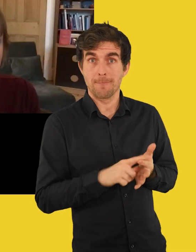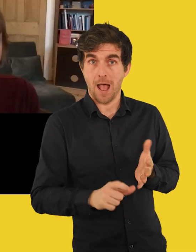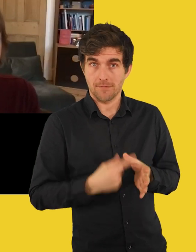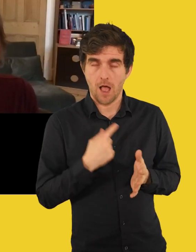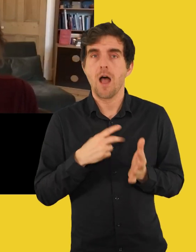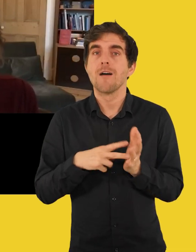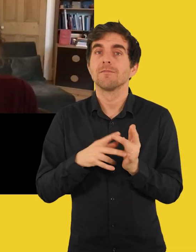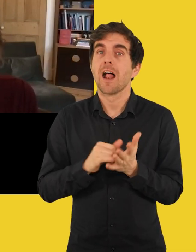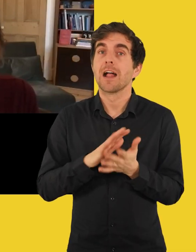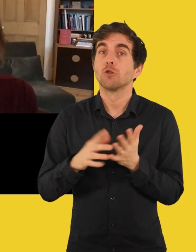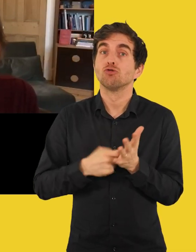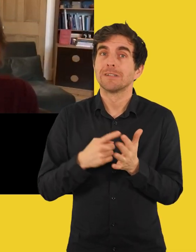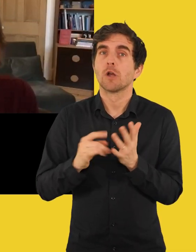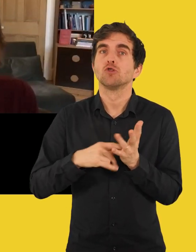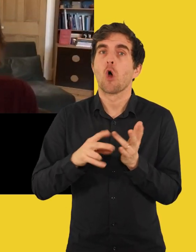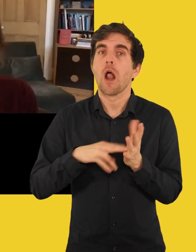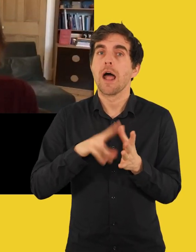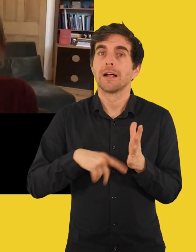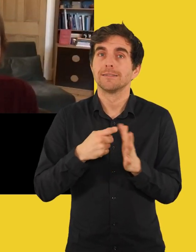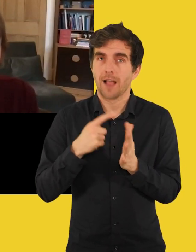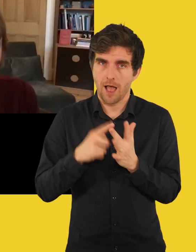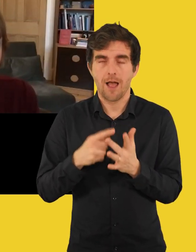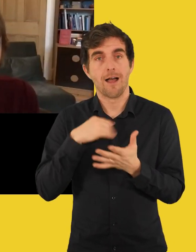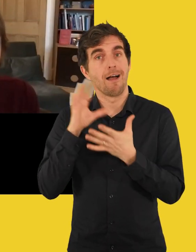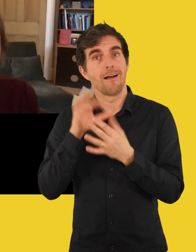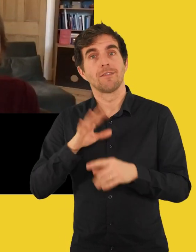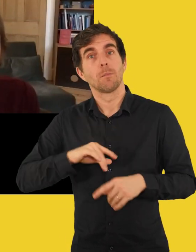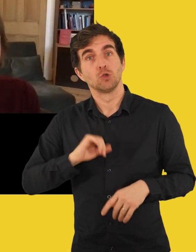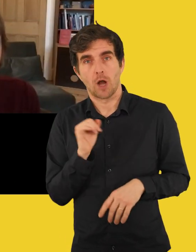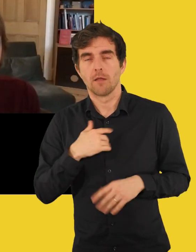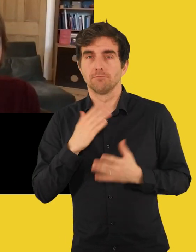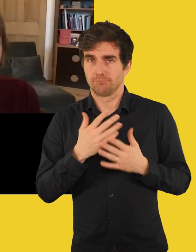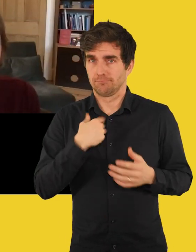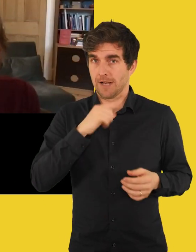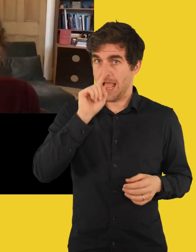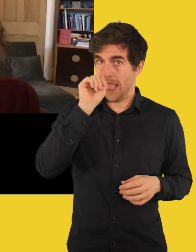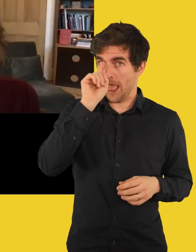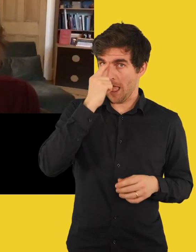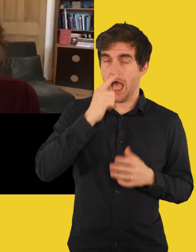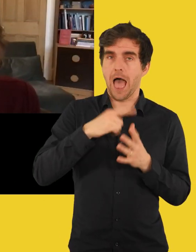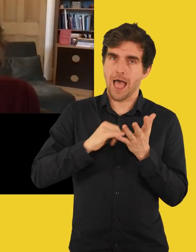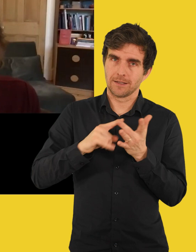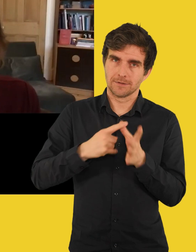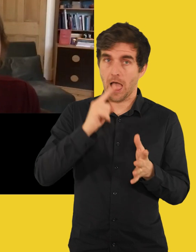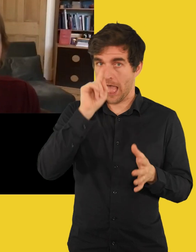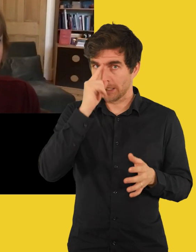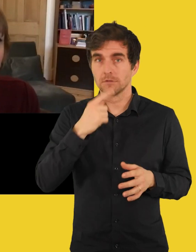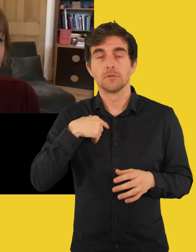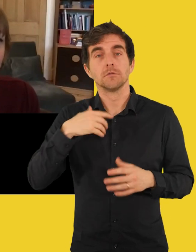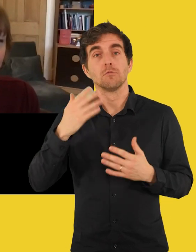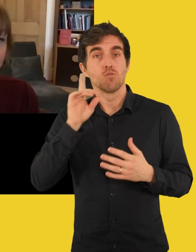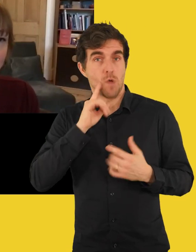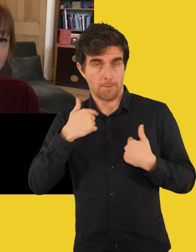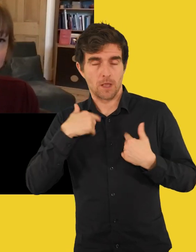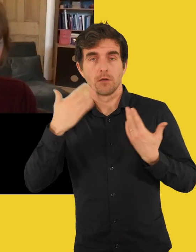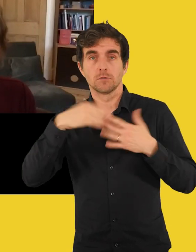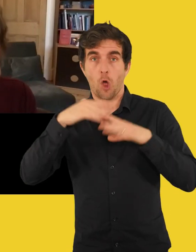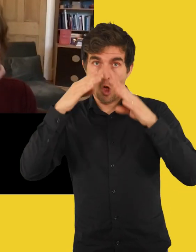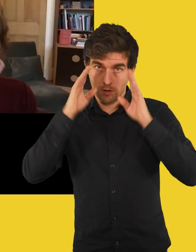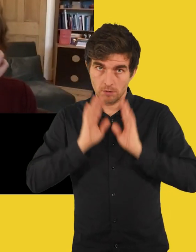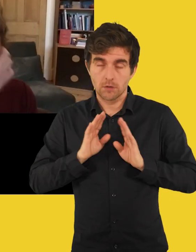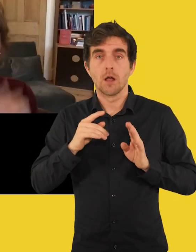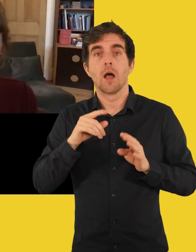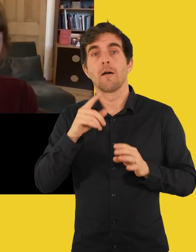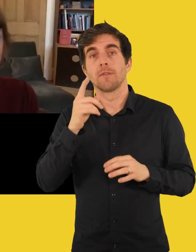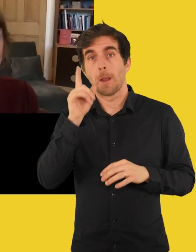Thanks, Rebecca. I'm Vanishri Solanki, joining you all from Scotland, and I'm an Asian Indian woman with long black hair, wearing